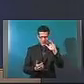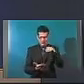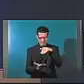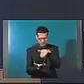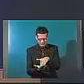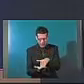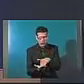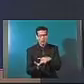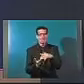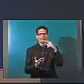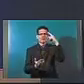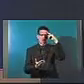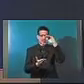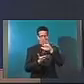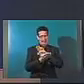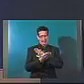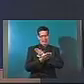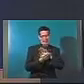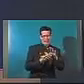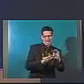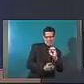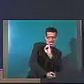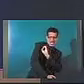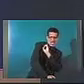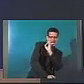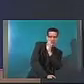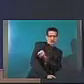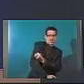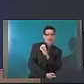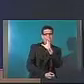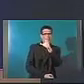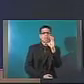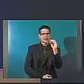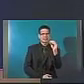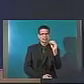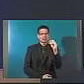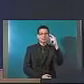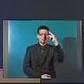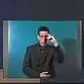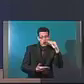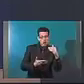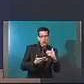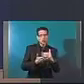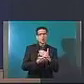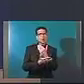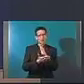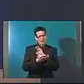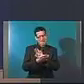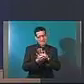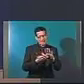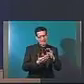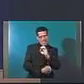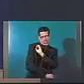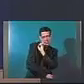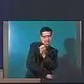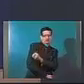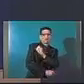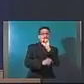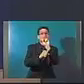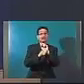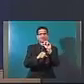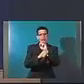new clean energy industry. Yes, for new clean energy jobs that